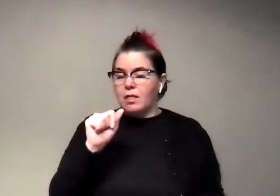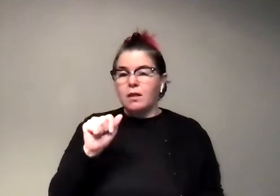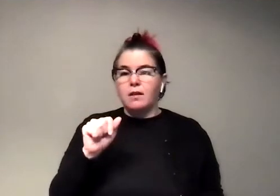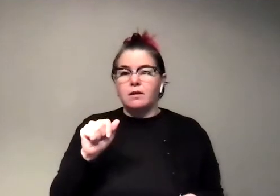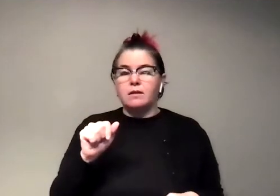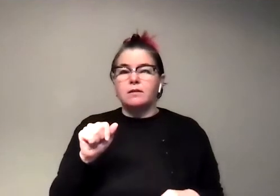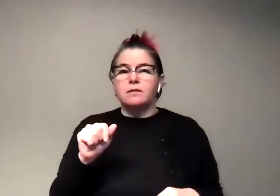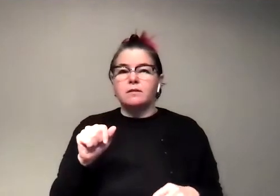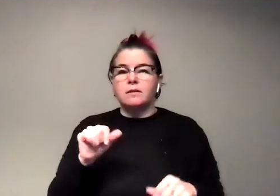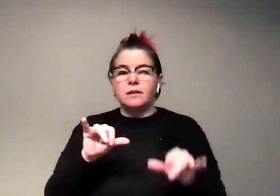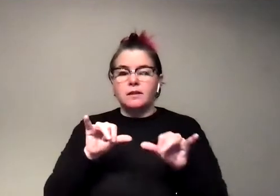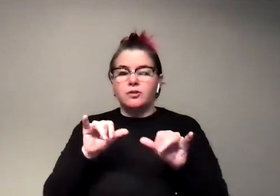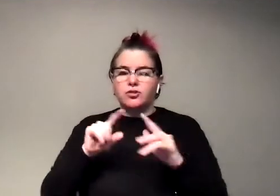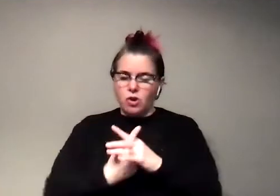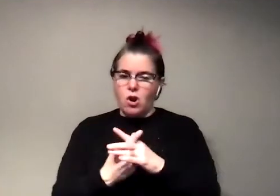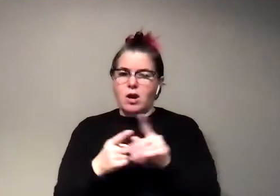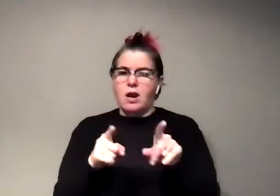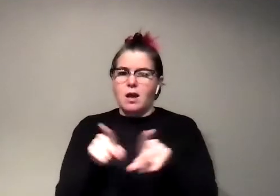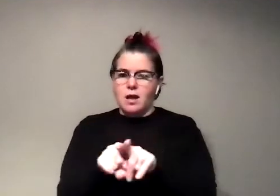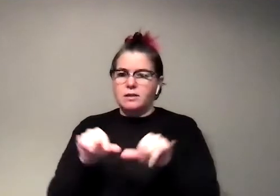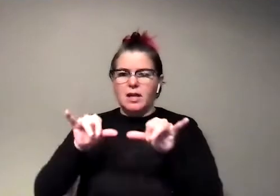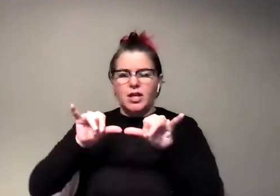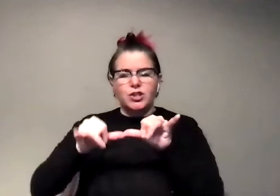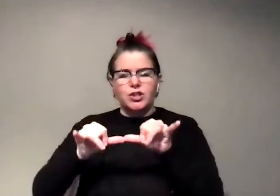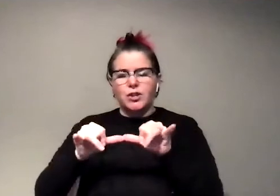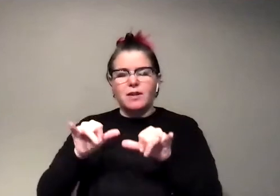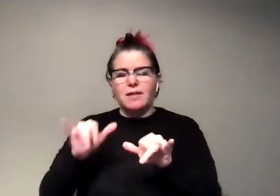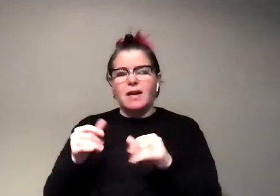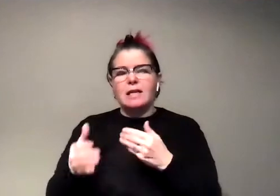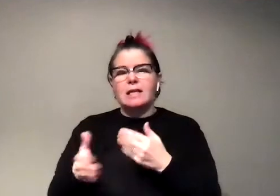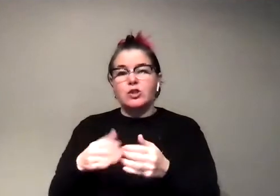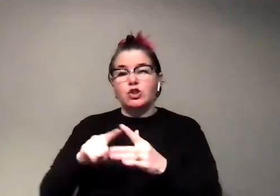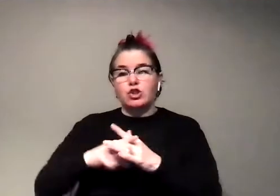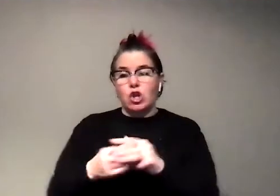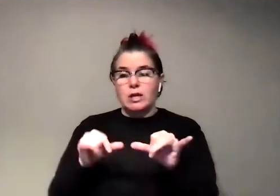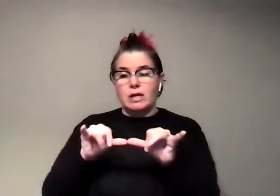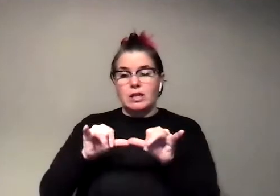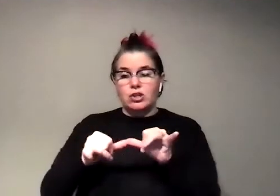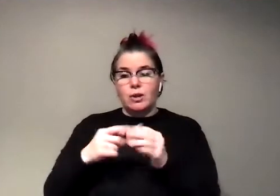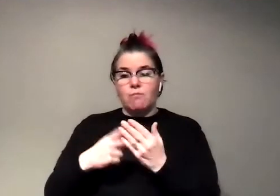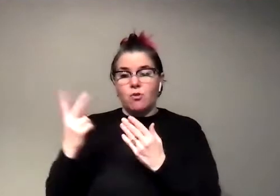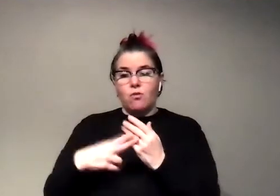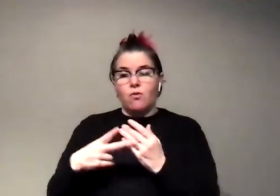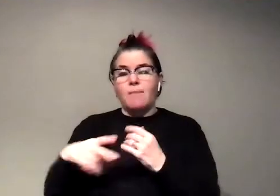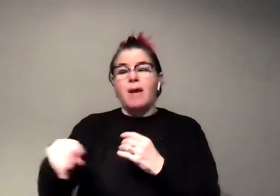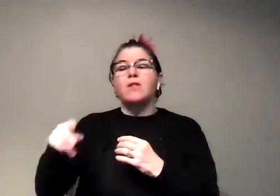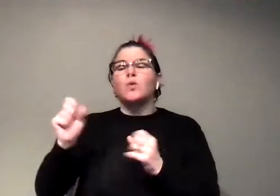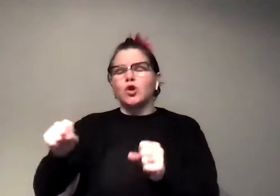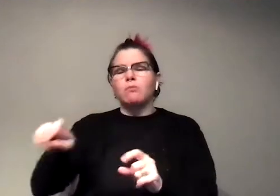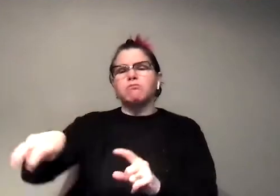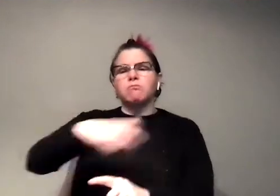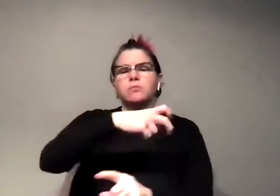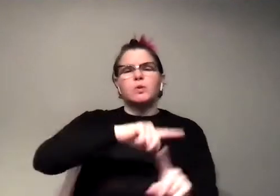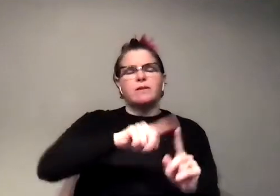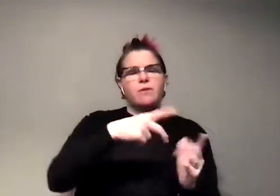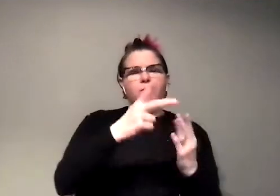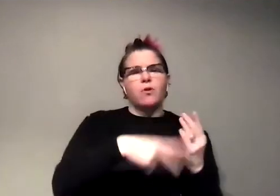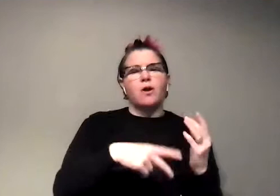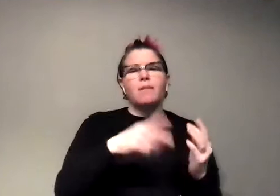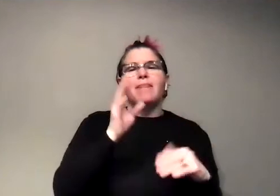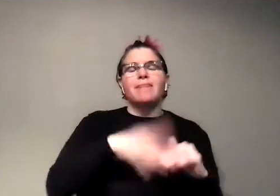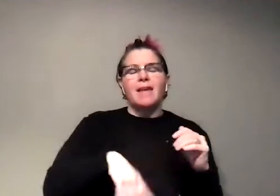start as an engineer because it can be easier to start in an engineering program and switch out of it than try to switch